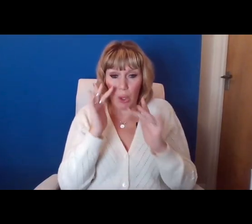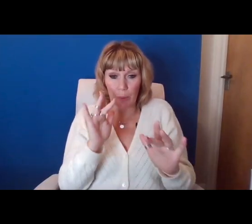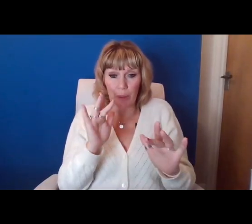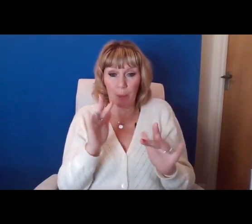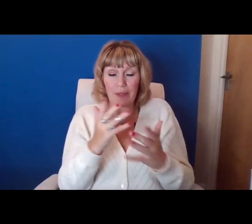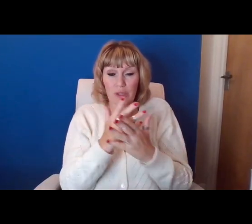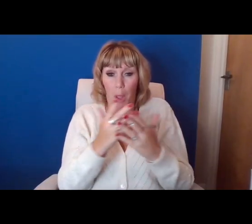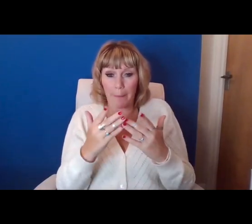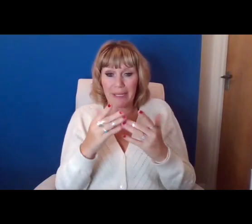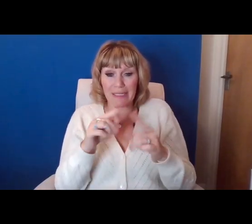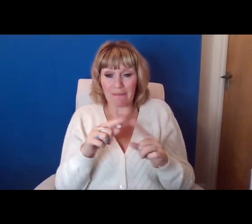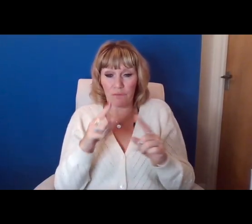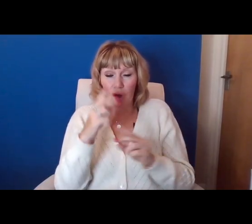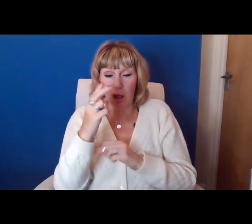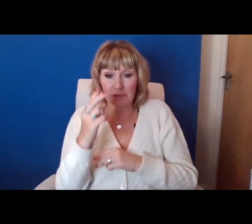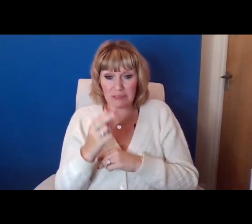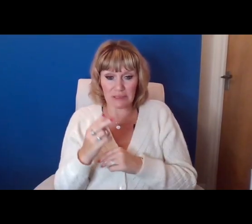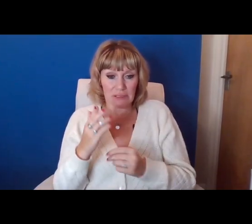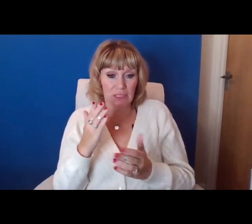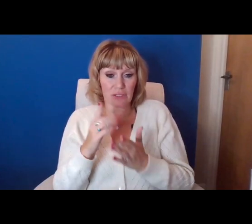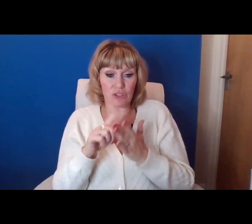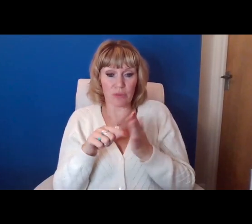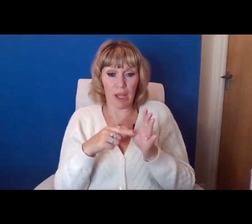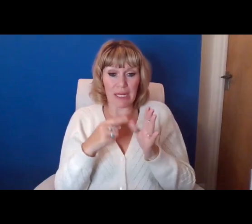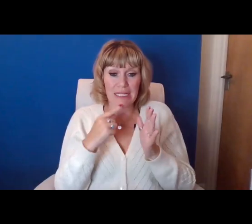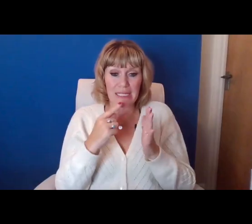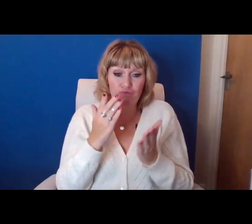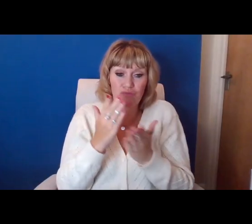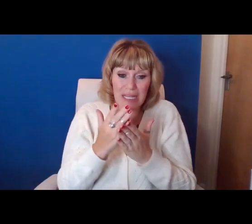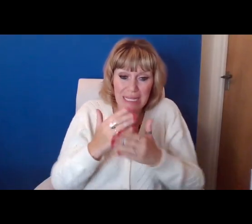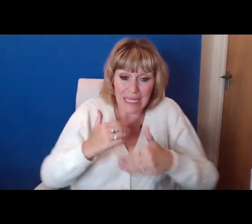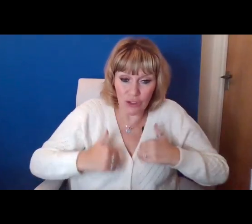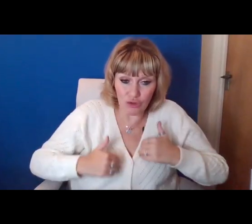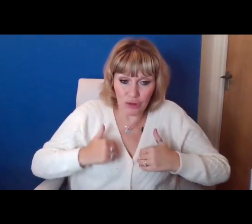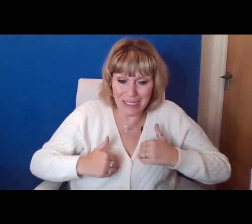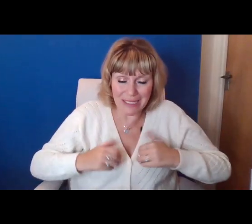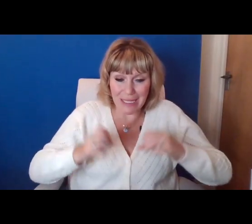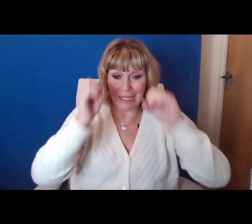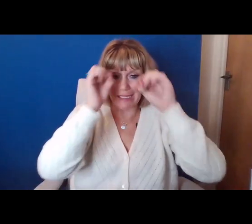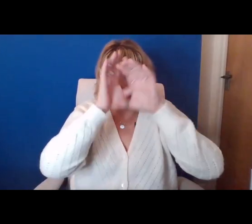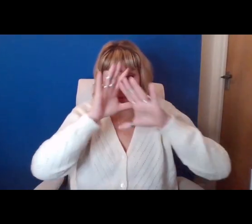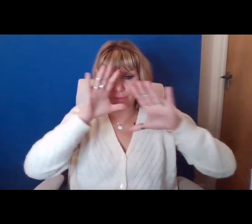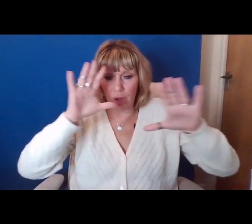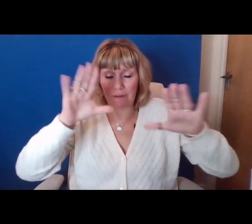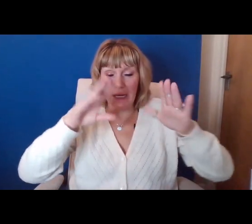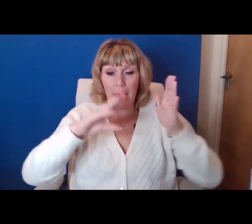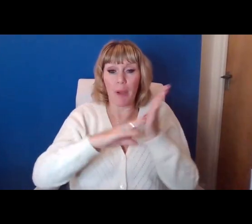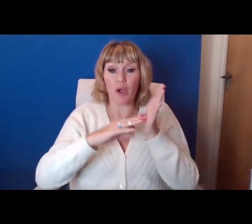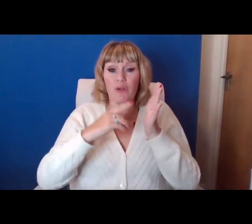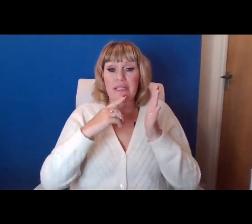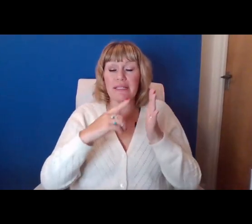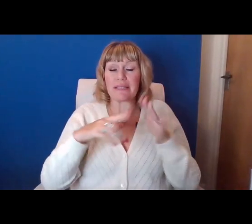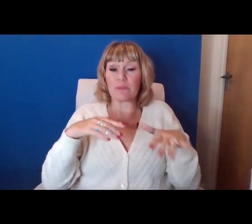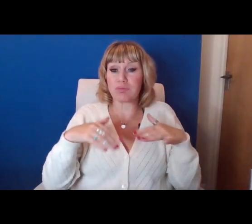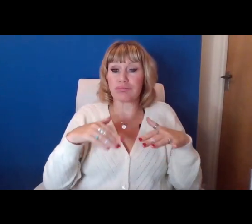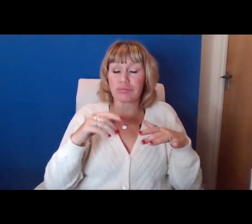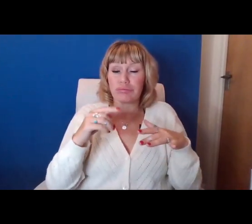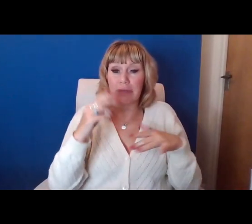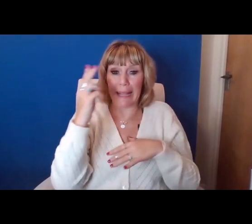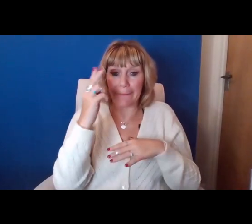says this is really interesting and inspiring. I love that. Margaret says stunning images, beautiful creativity,